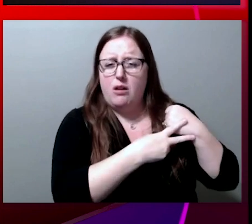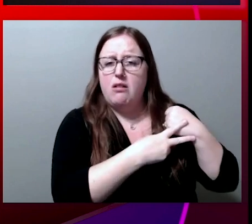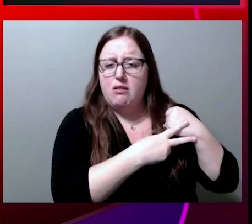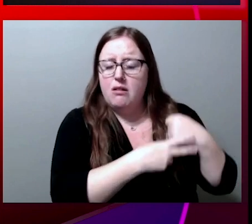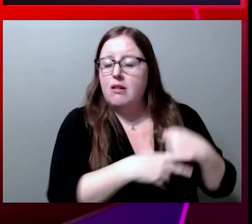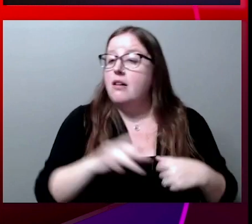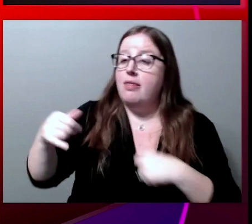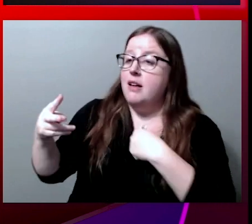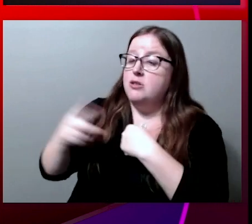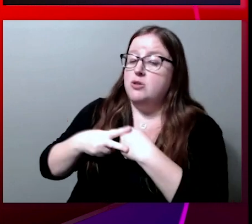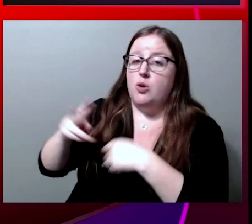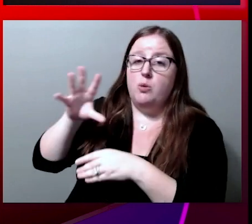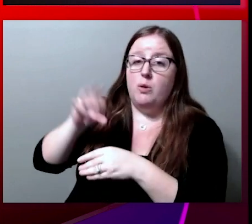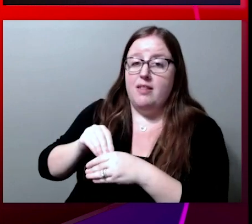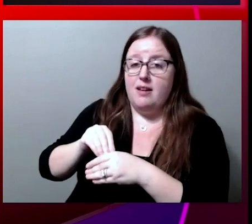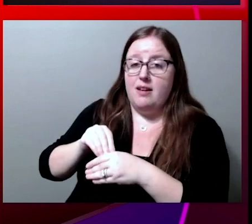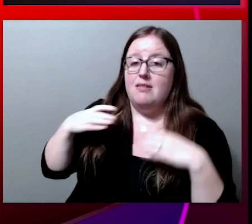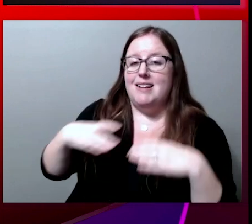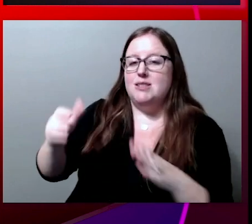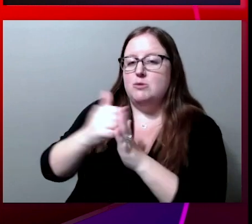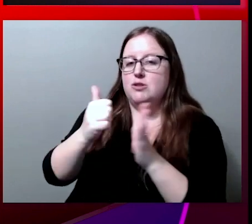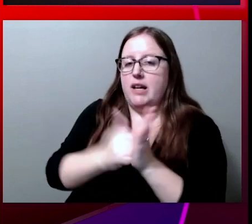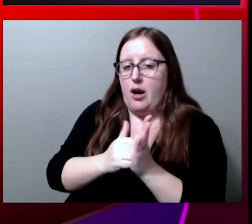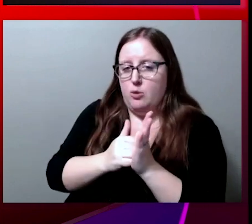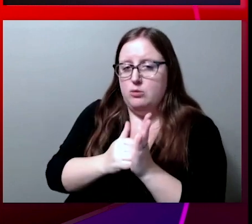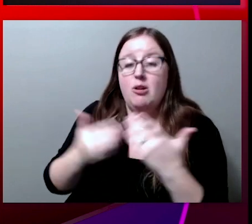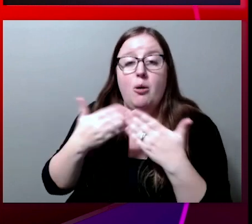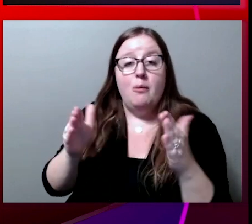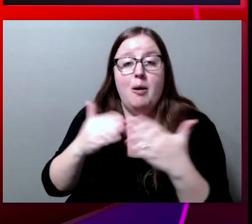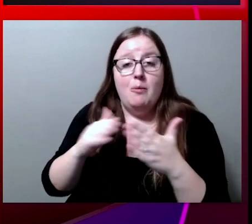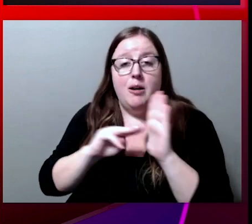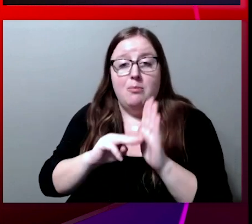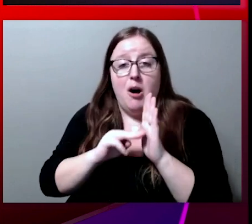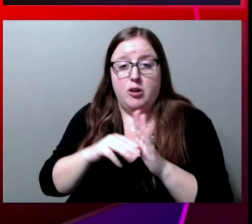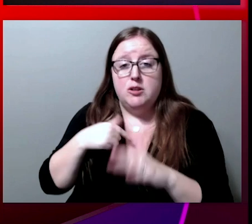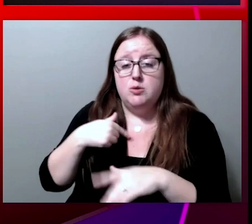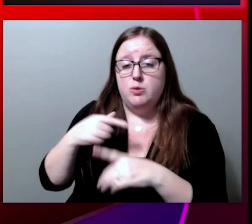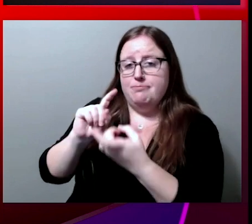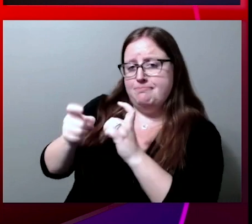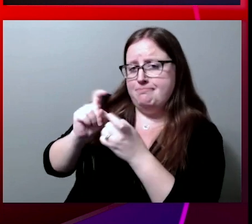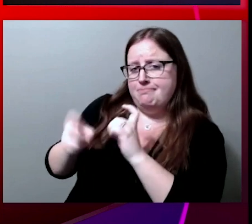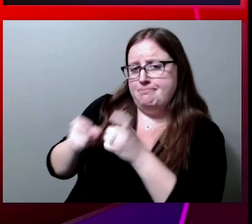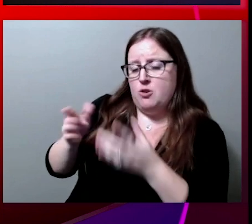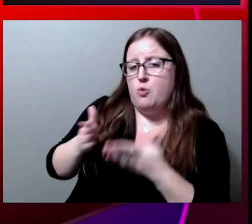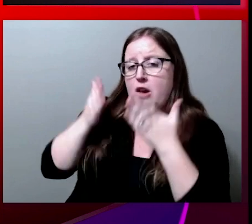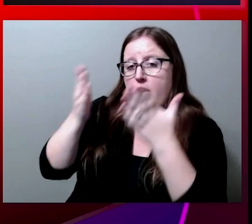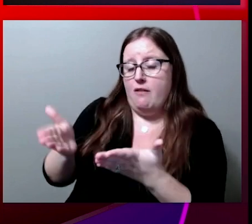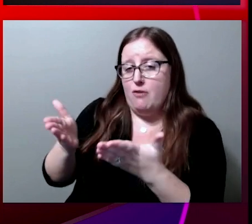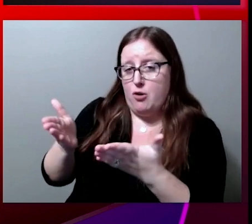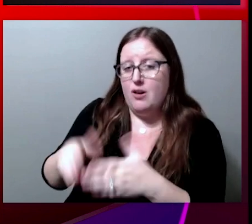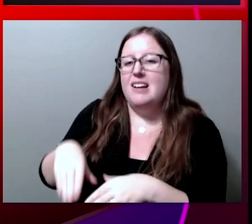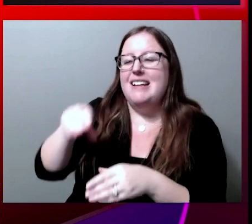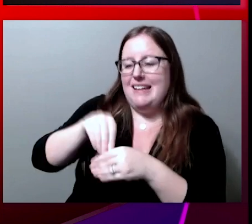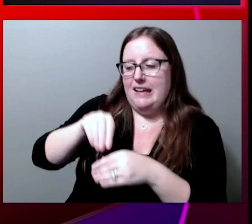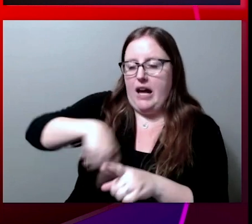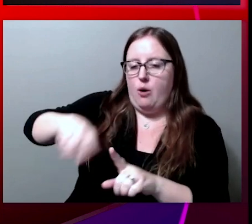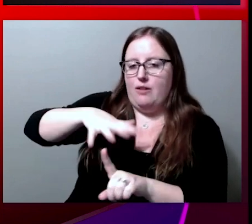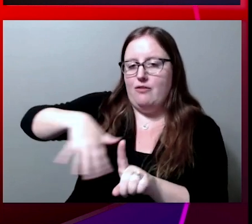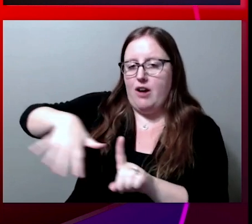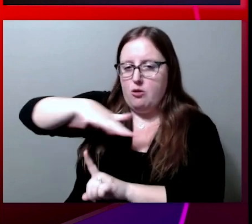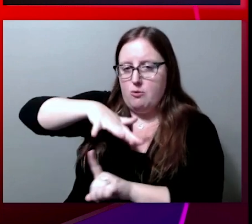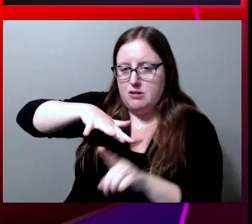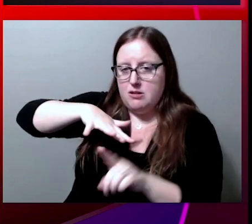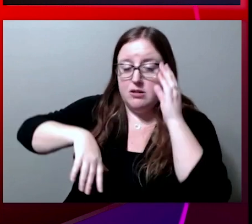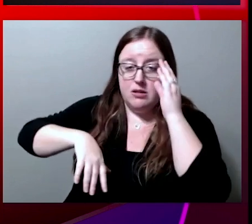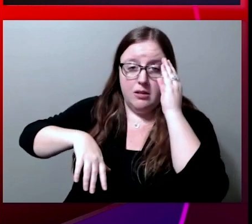stored within their customer's account. So Okay. these public models that we curate and we offer, they reside in our environment. but as soon as customer